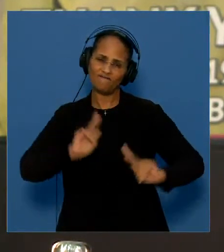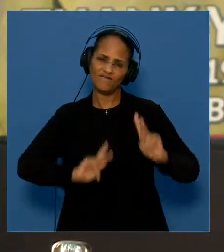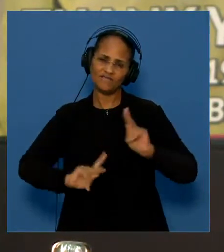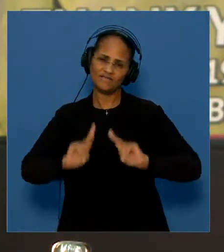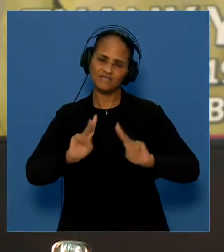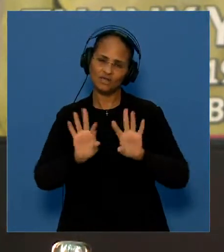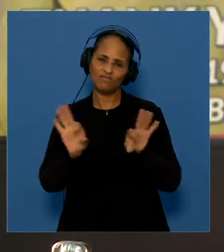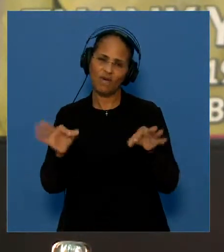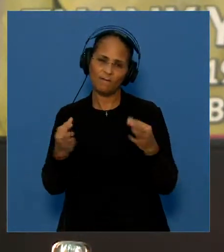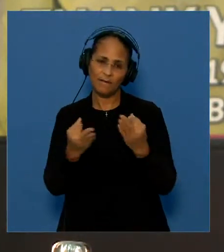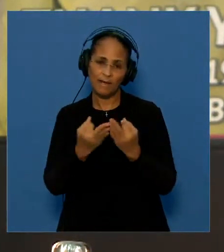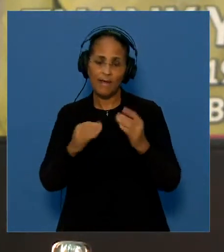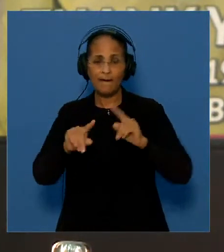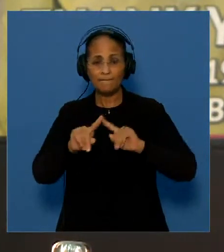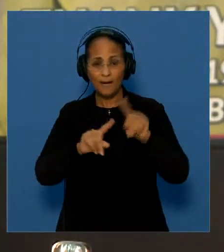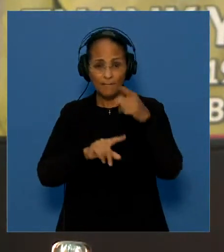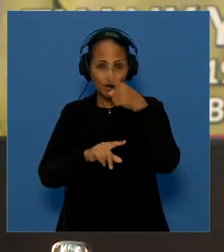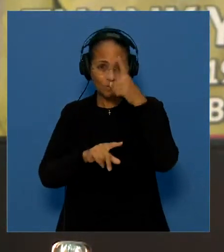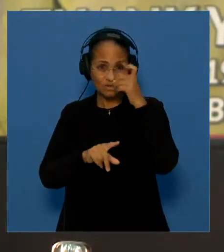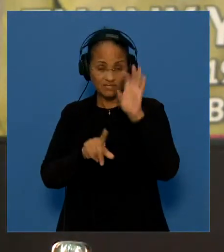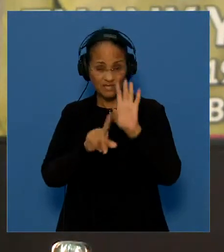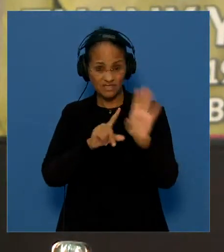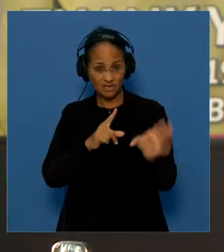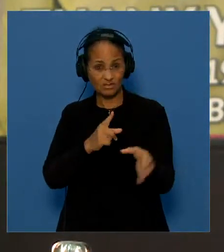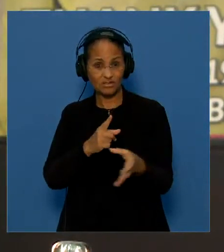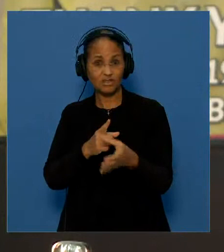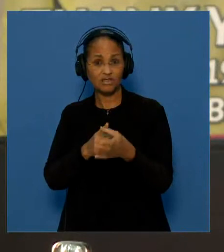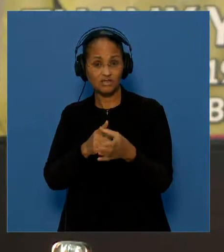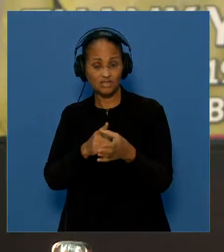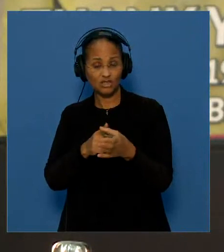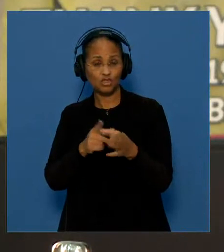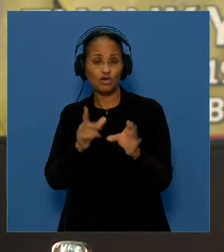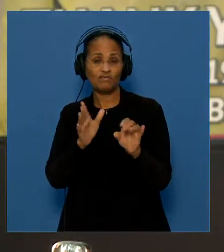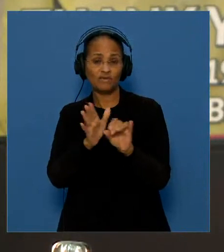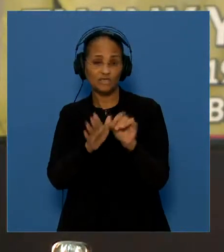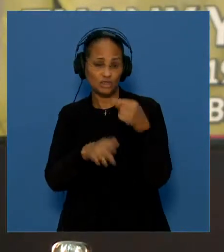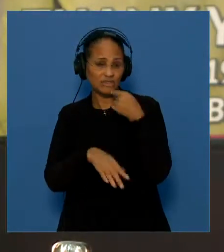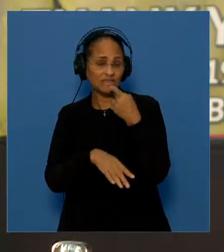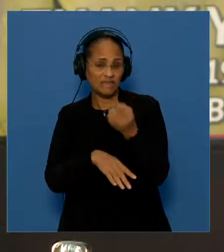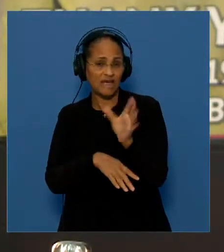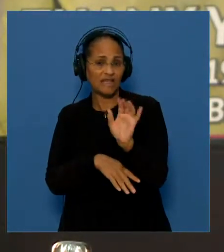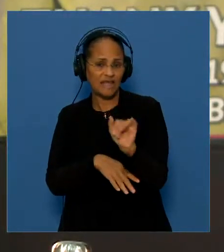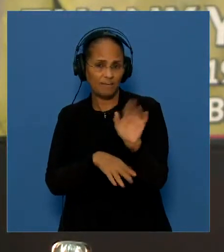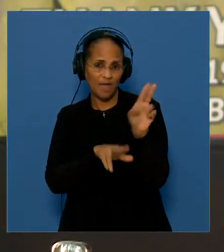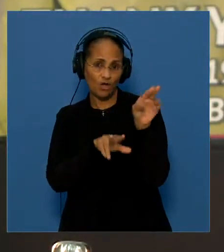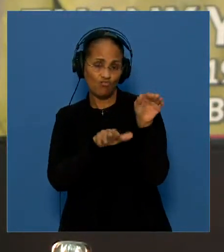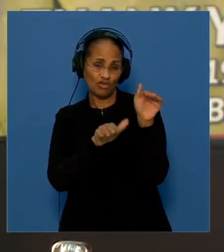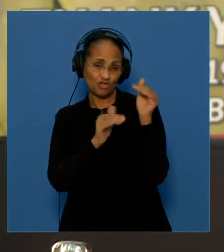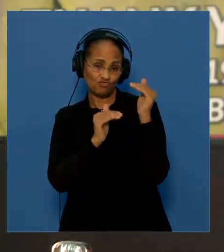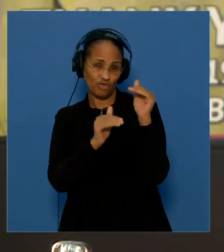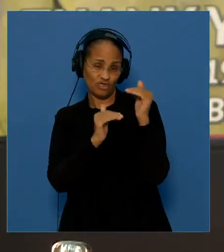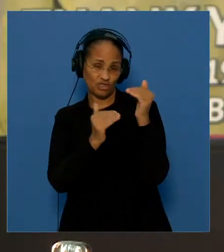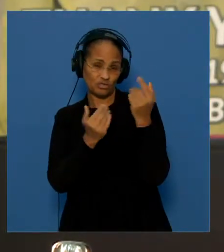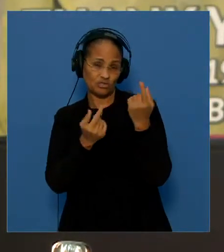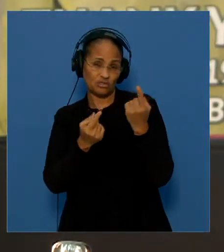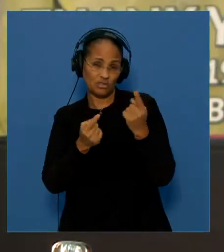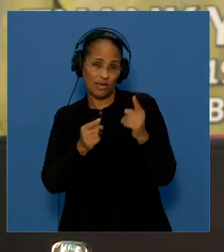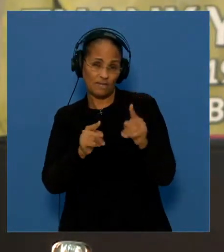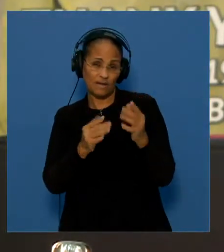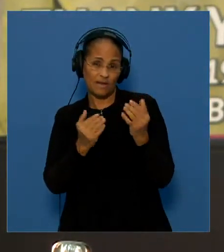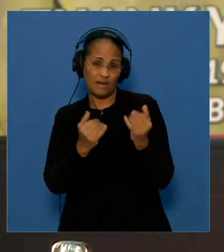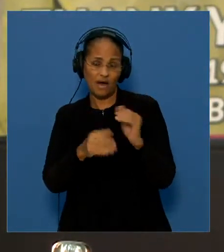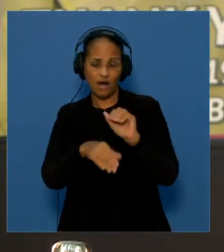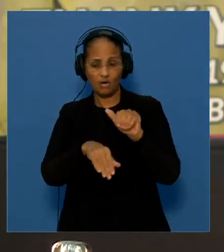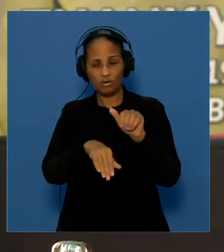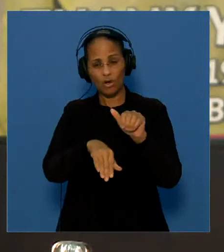of the year. However, because of the circumstances, you would have rightly indicated that there have been restrictions put in place. But the main